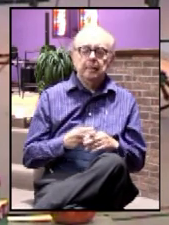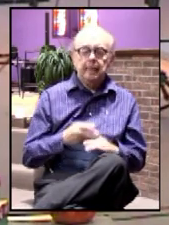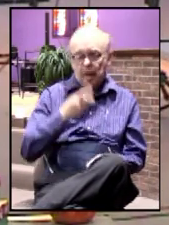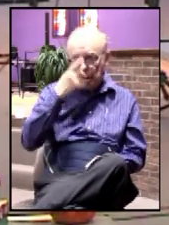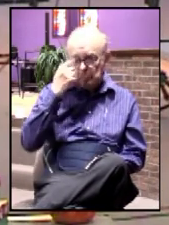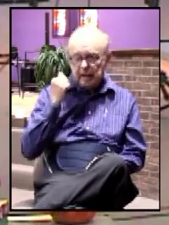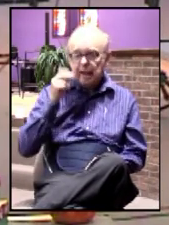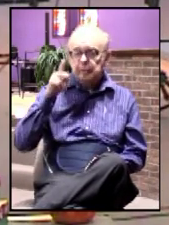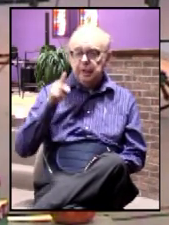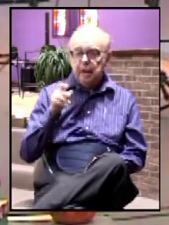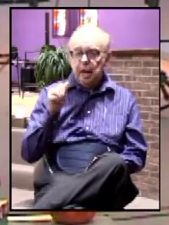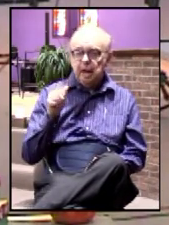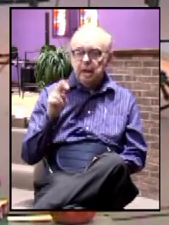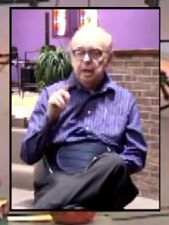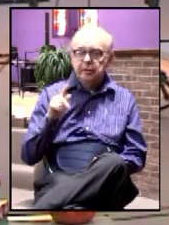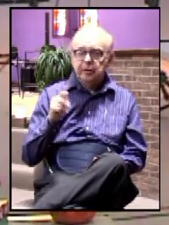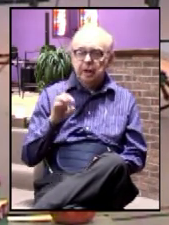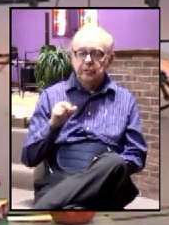Black Panther.